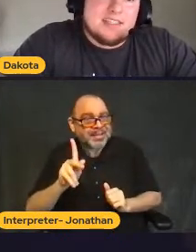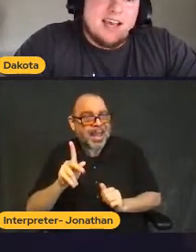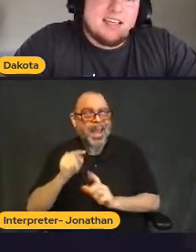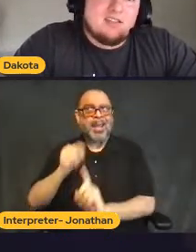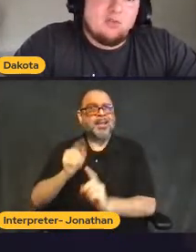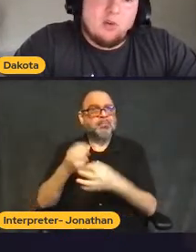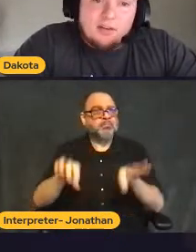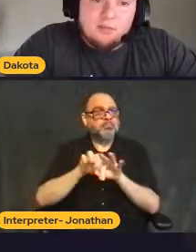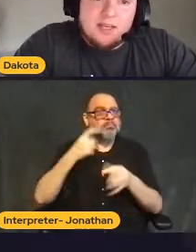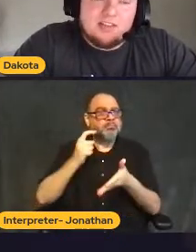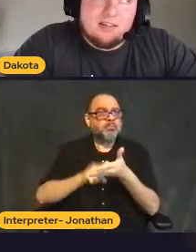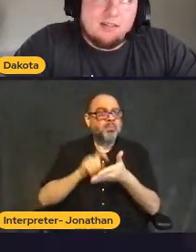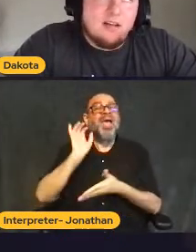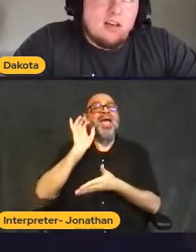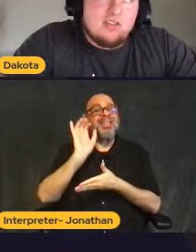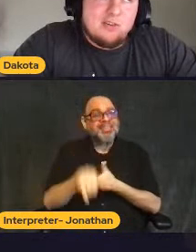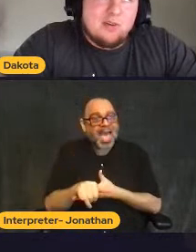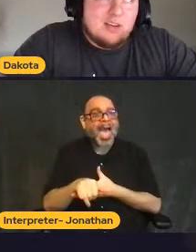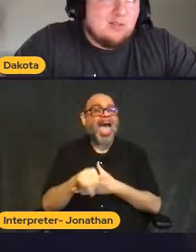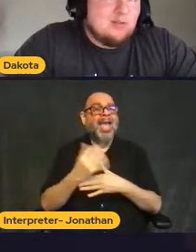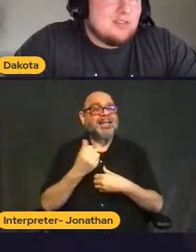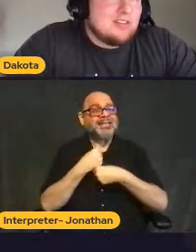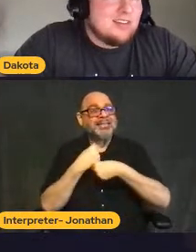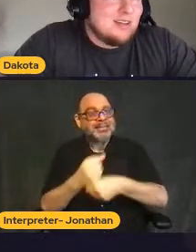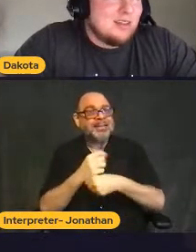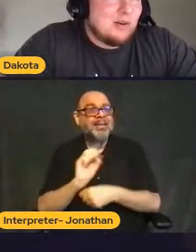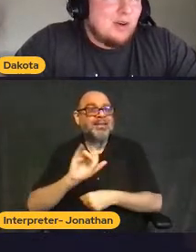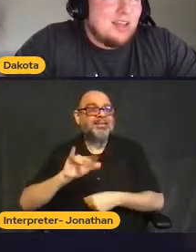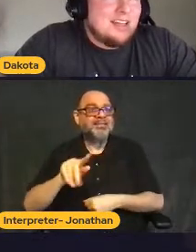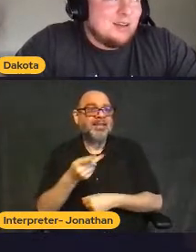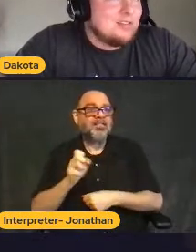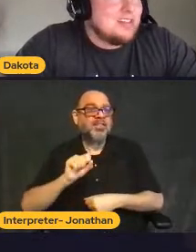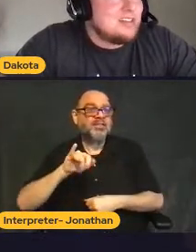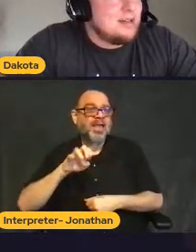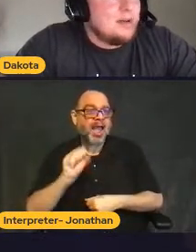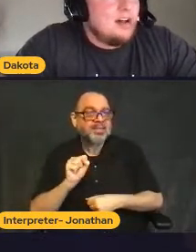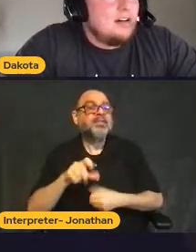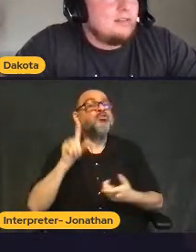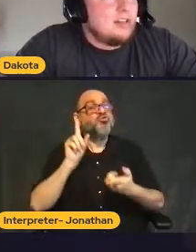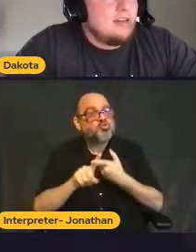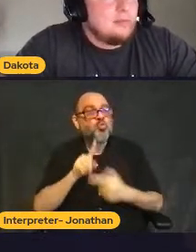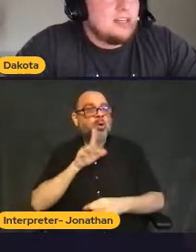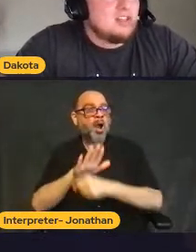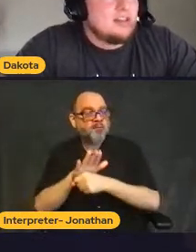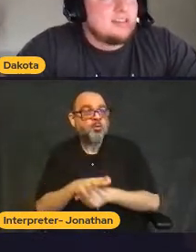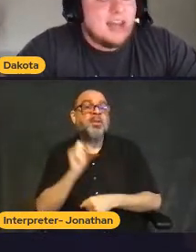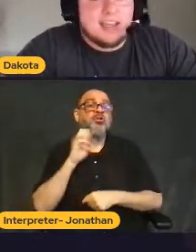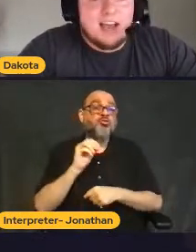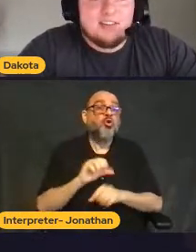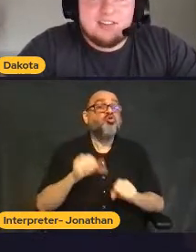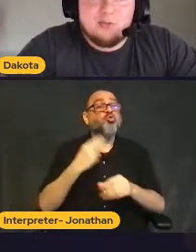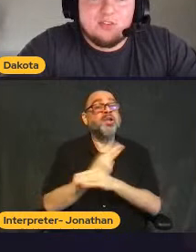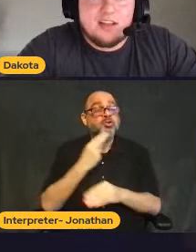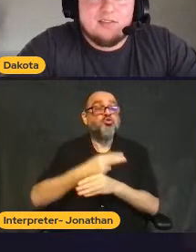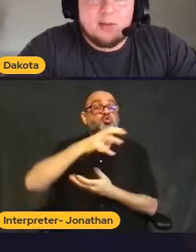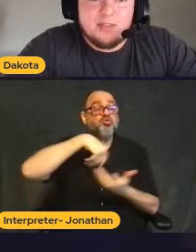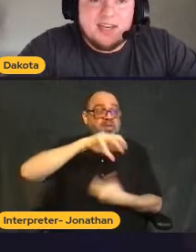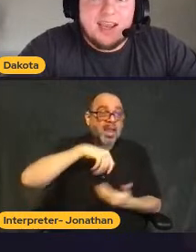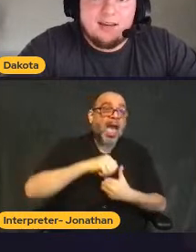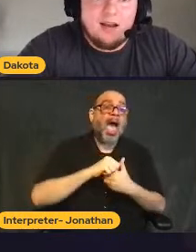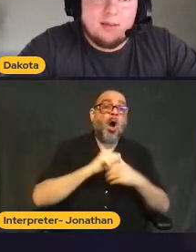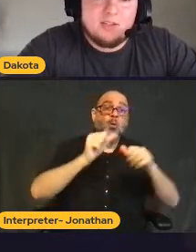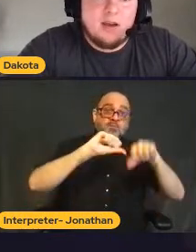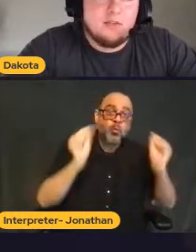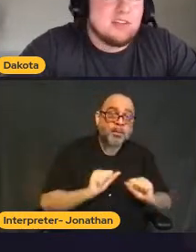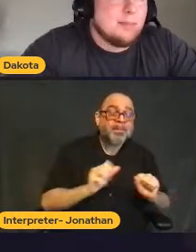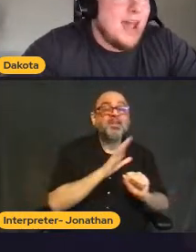it synthesizes to CloudFormation. So you can use the great ecosystem of CloudFormation static analysis tools that are available